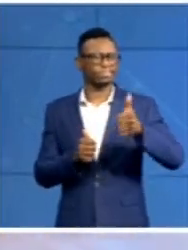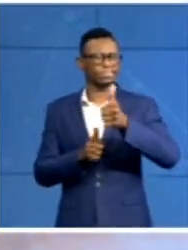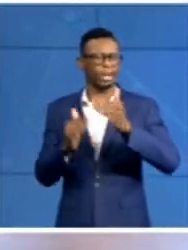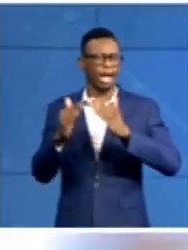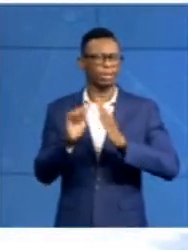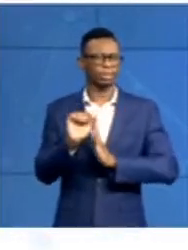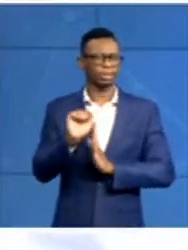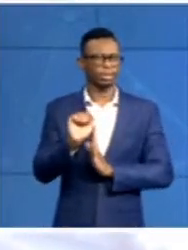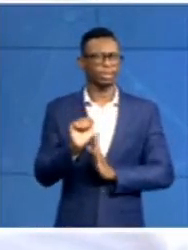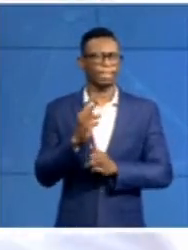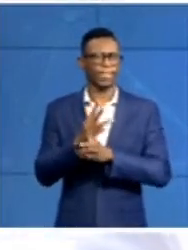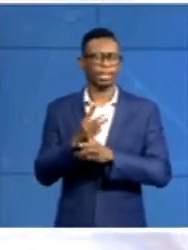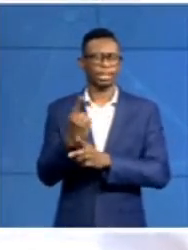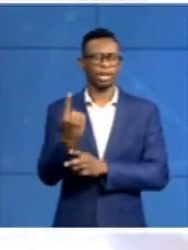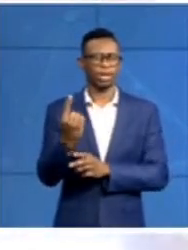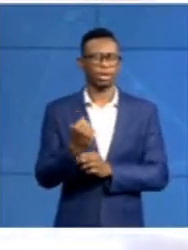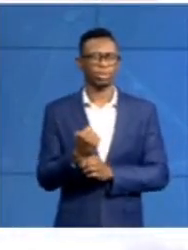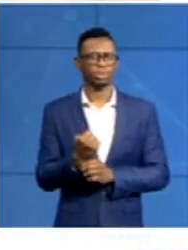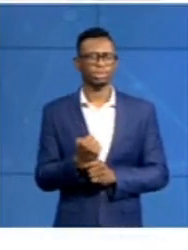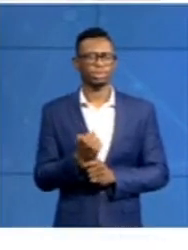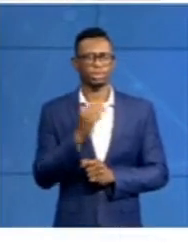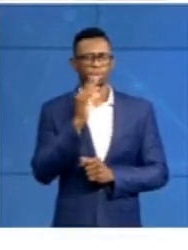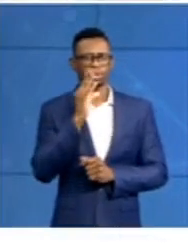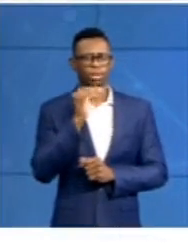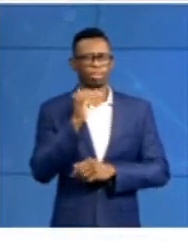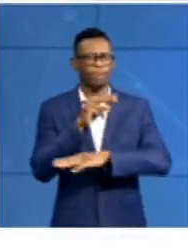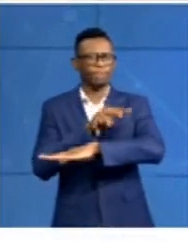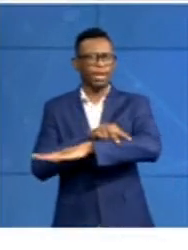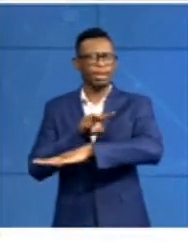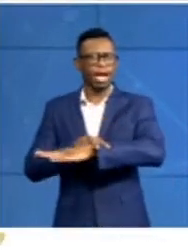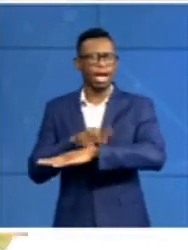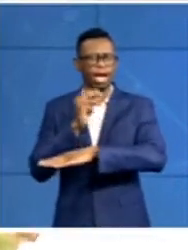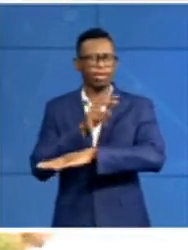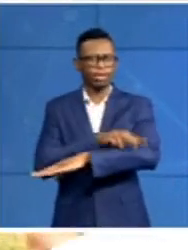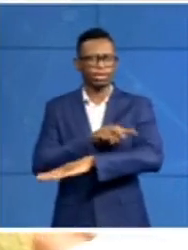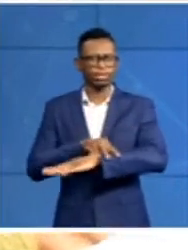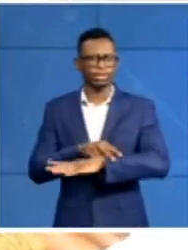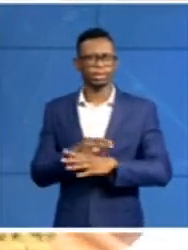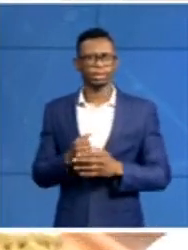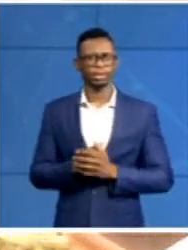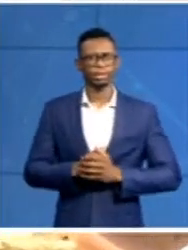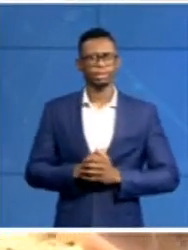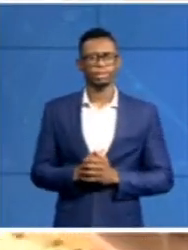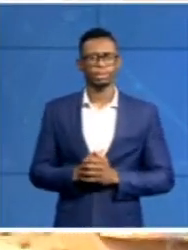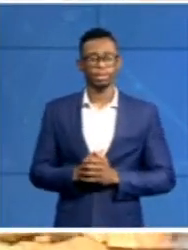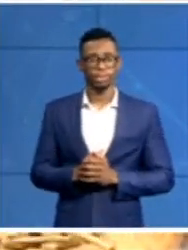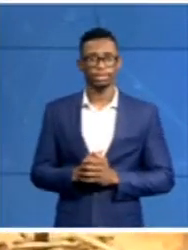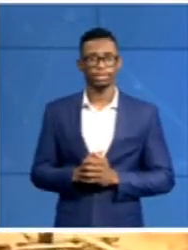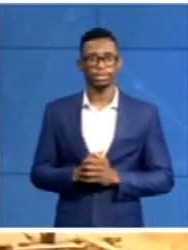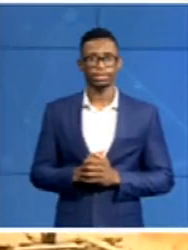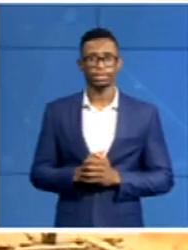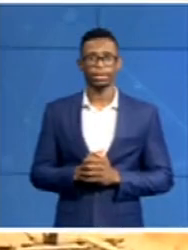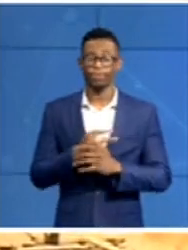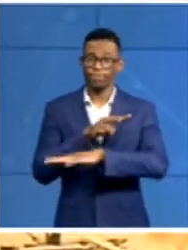Vone vari meaninga izvi zvivafarani ndiri nne zvine ndanga zvoyamba kana une atanzi ngazvo ndizori ngava zvomupa fulufelo